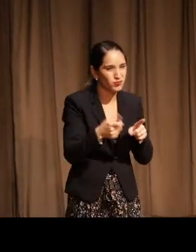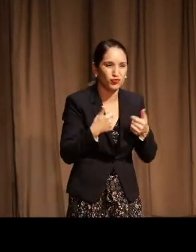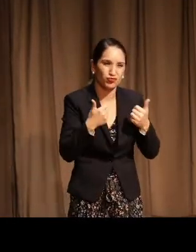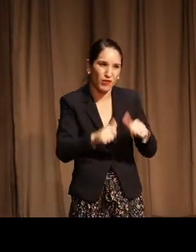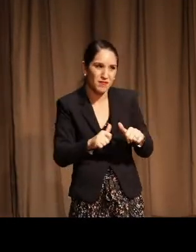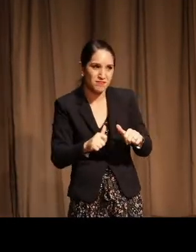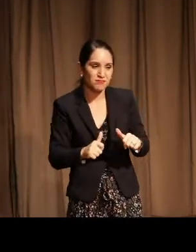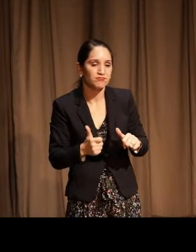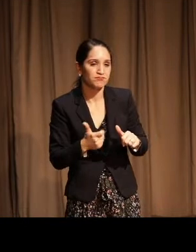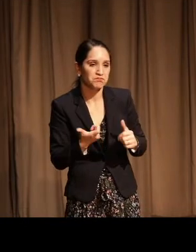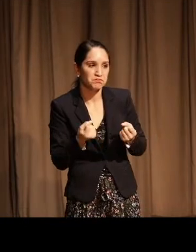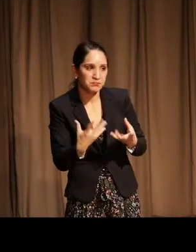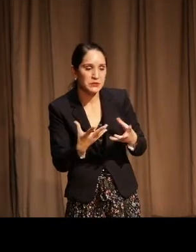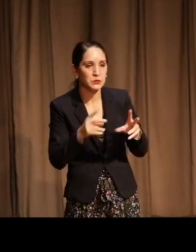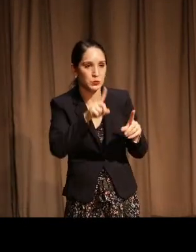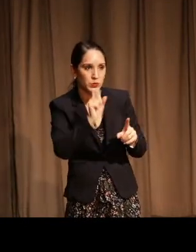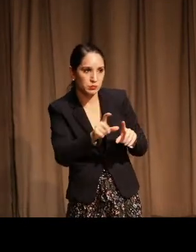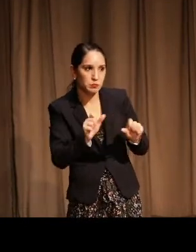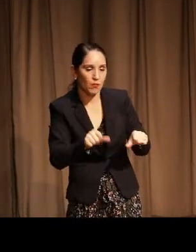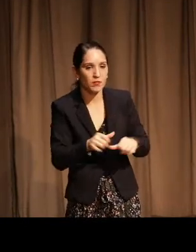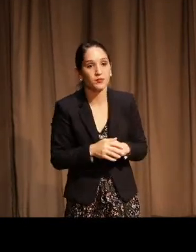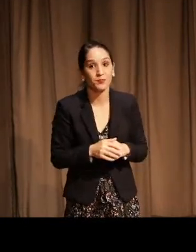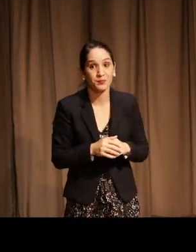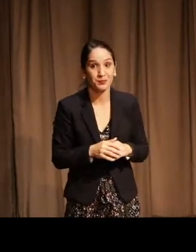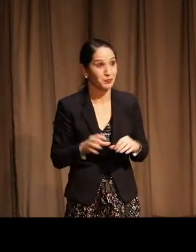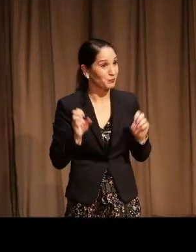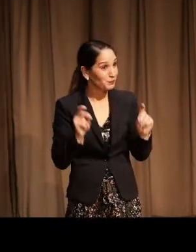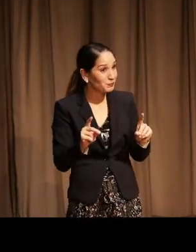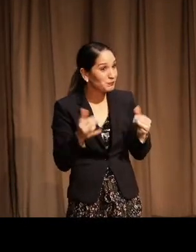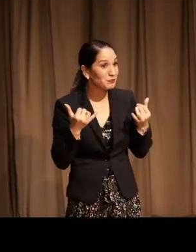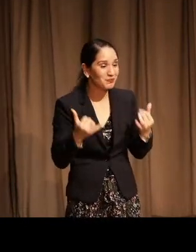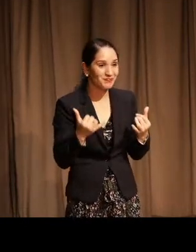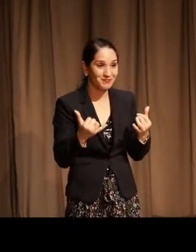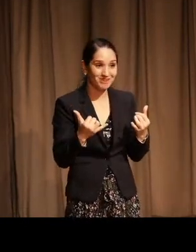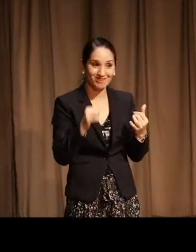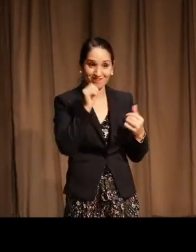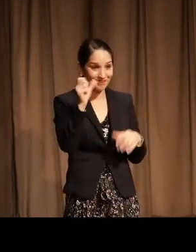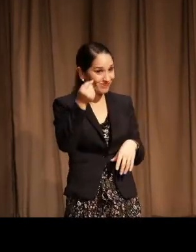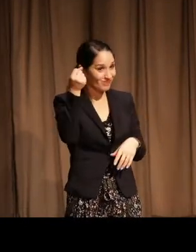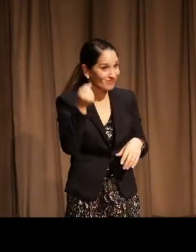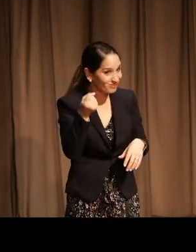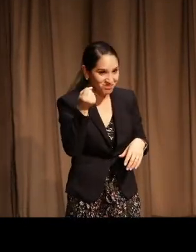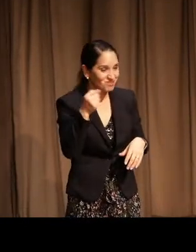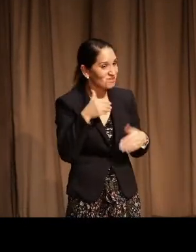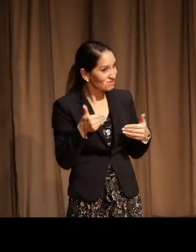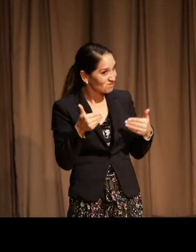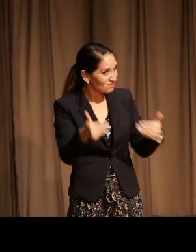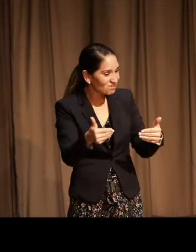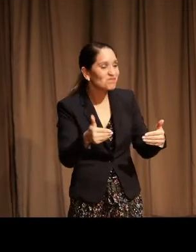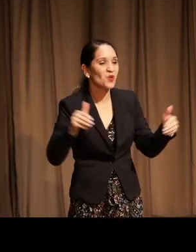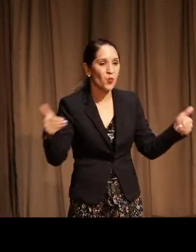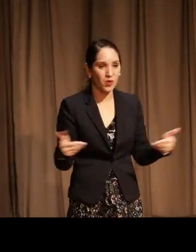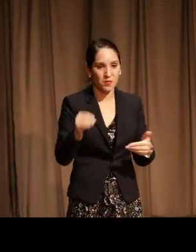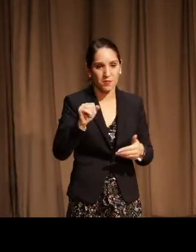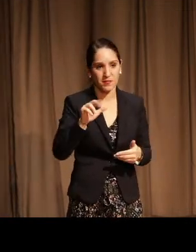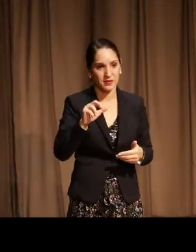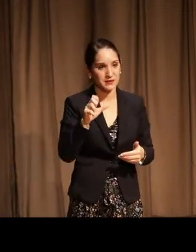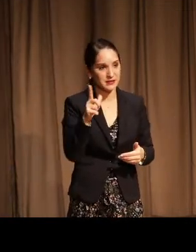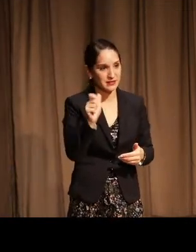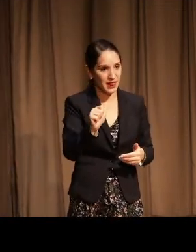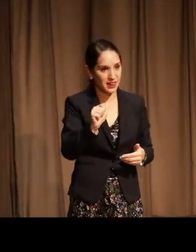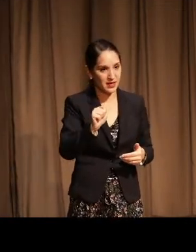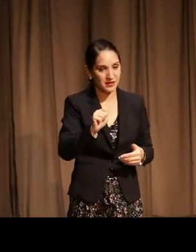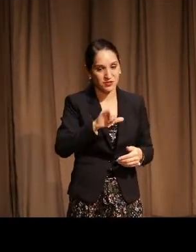as possible. All right, so now, without further ado, please join me in giving a warm welcome to Marcela Cantuária and